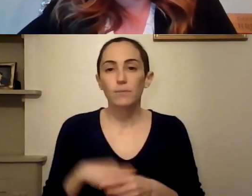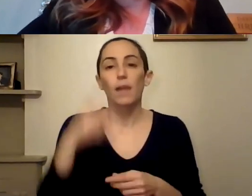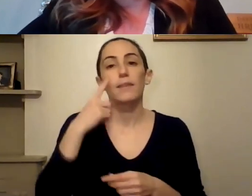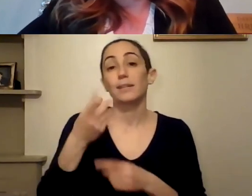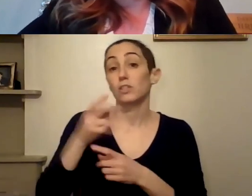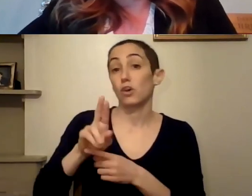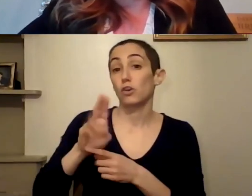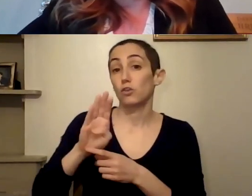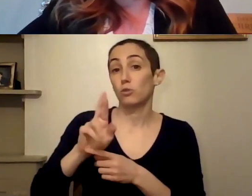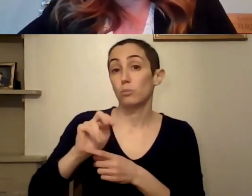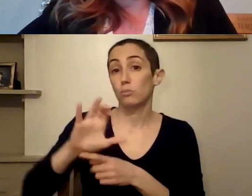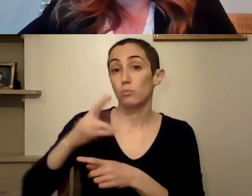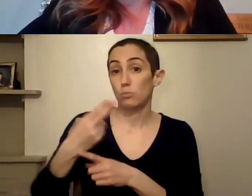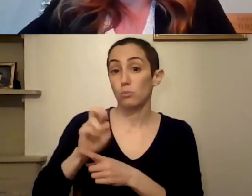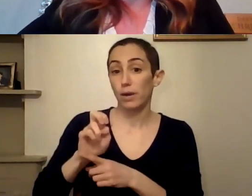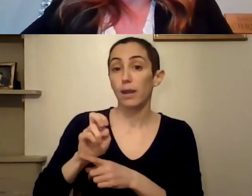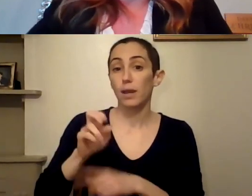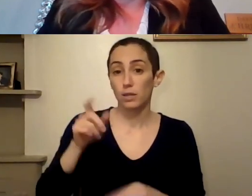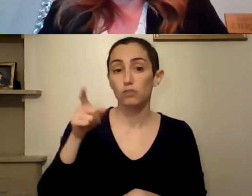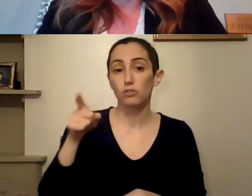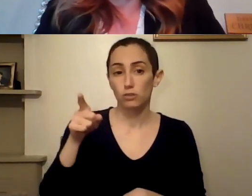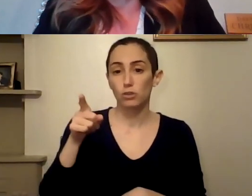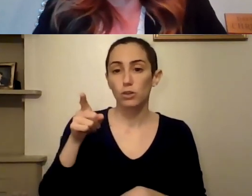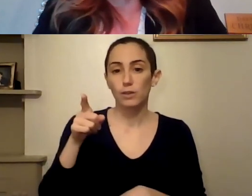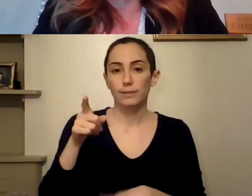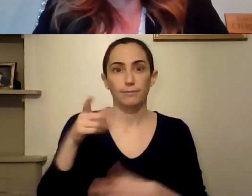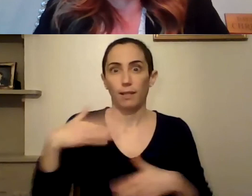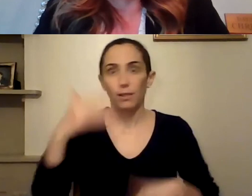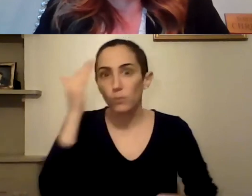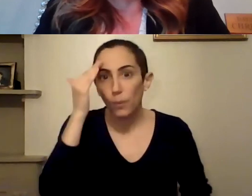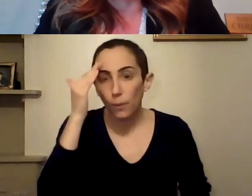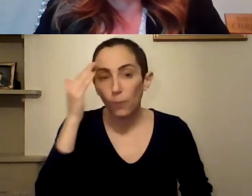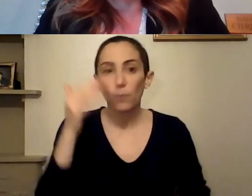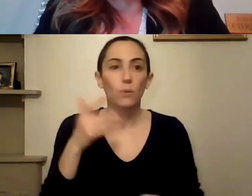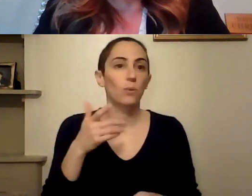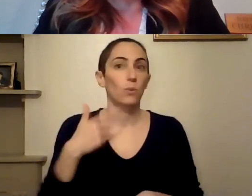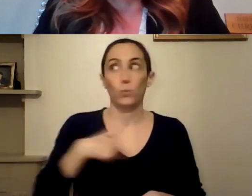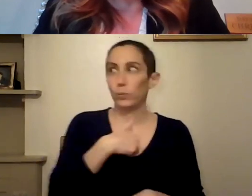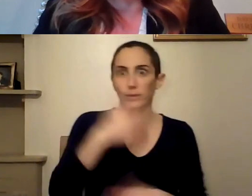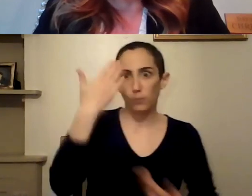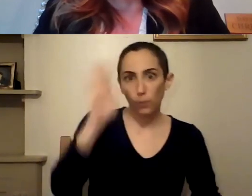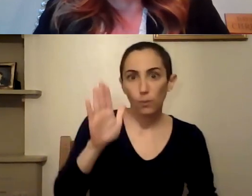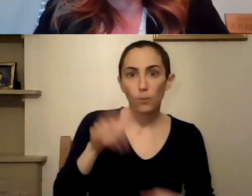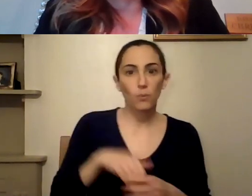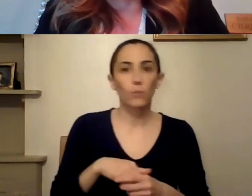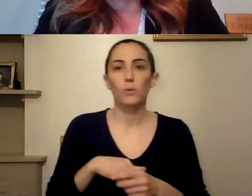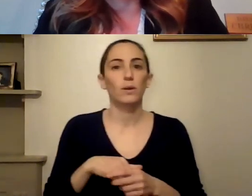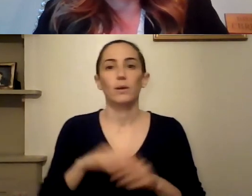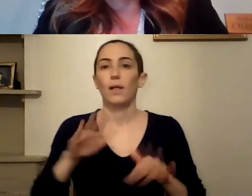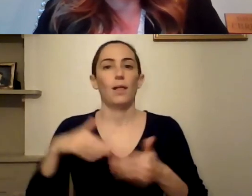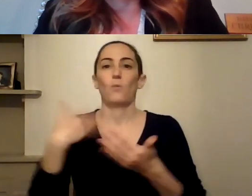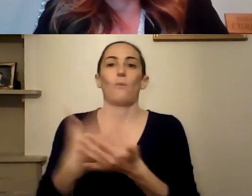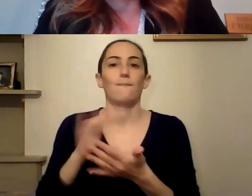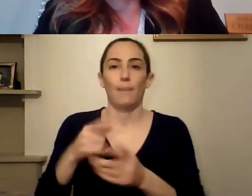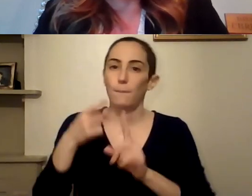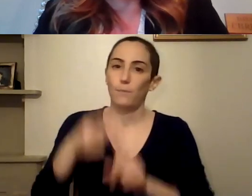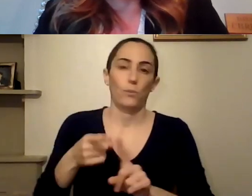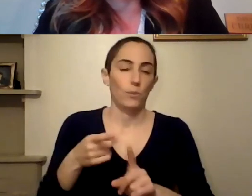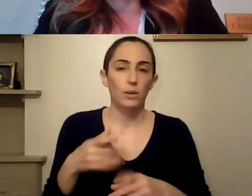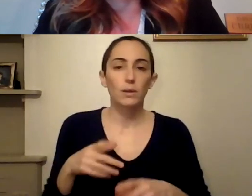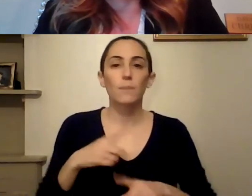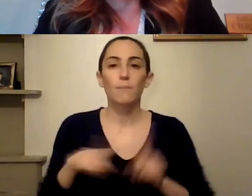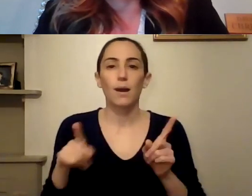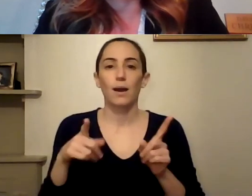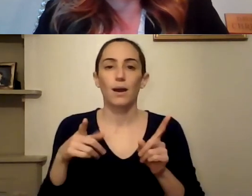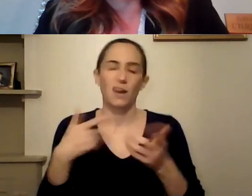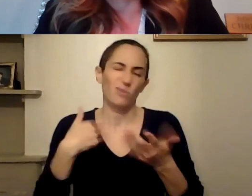Branch, you know, really doesn't know, and I don't think we really know. We haven't crossed that bridge yet, but I just want to be clear. I think we just